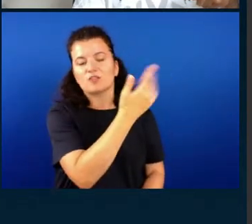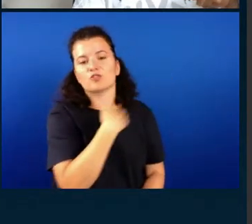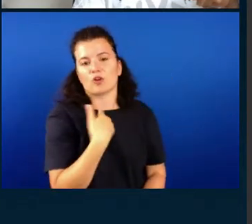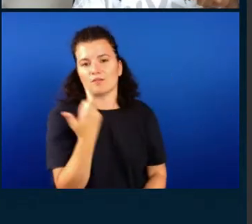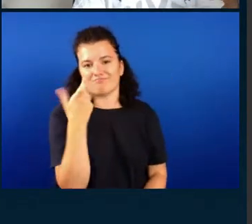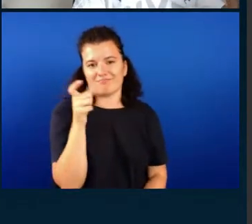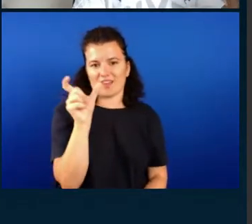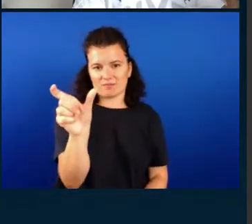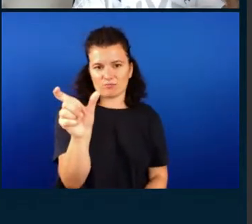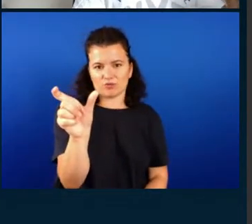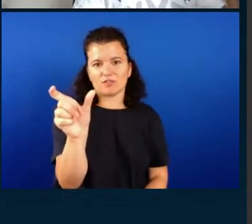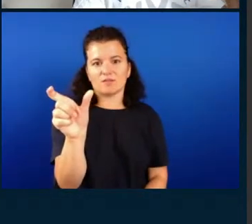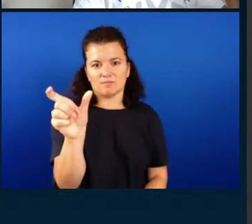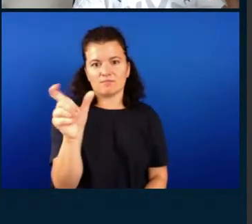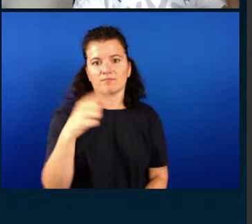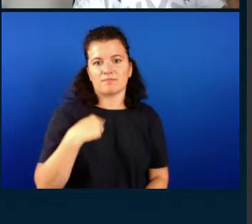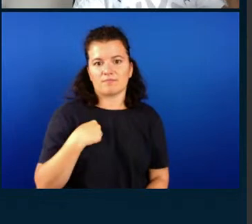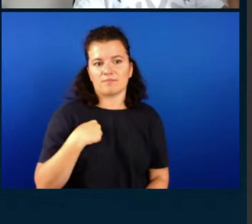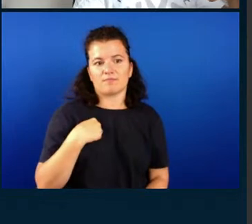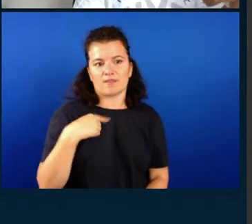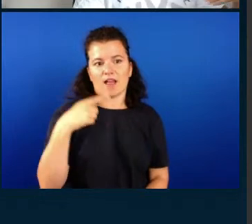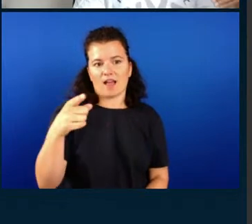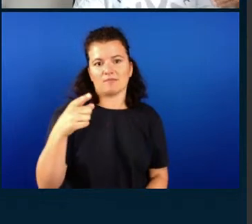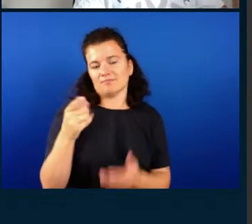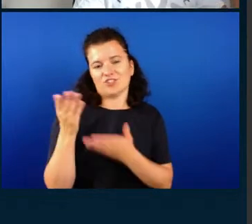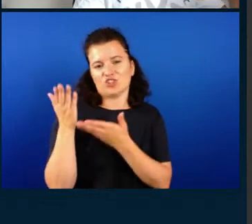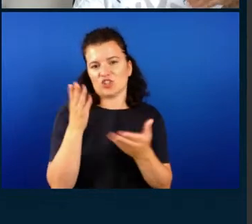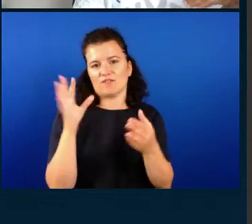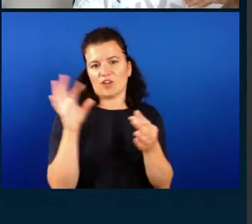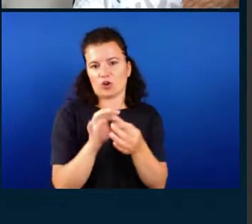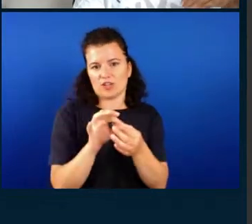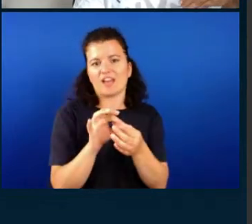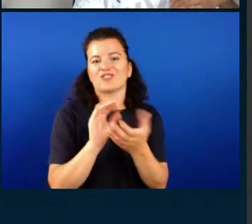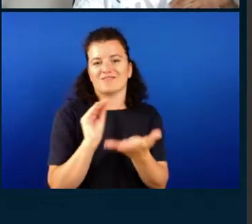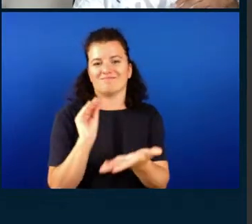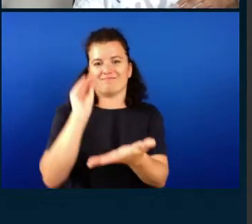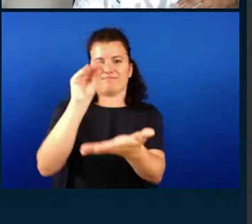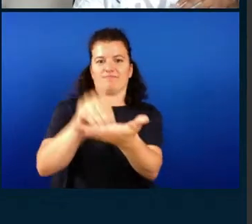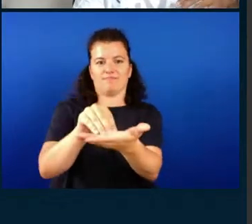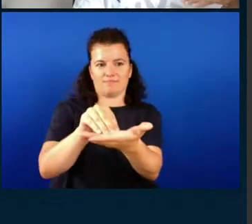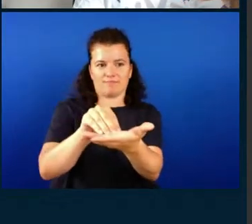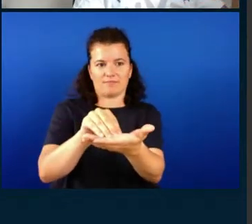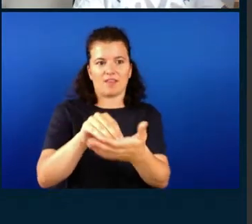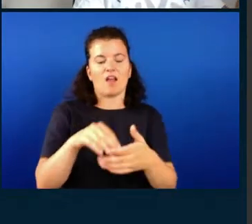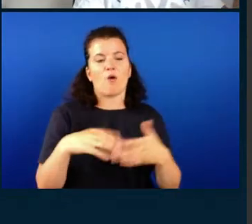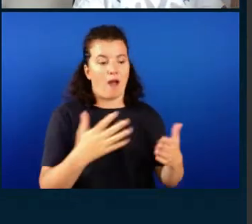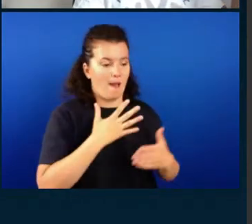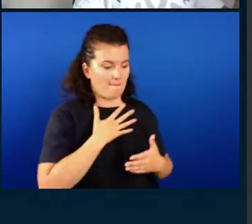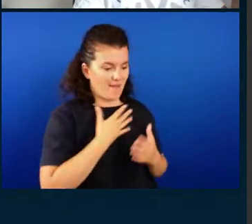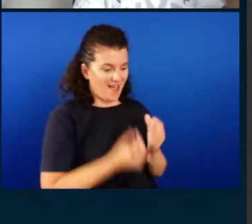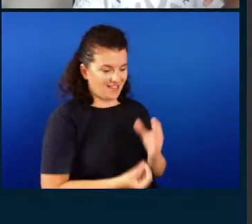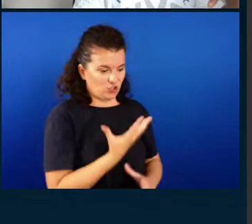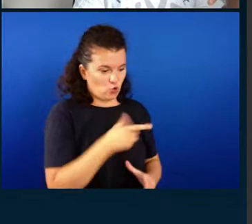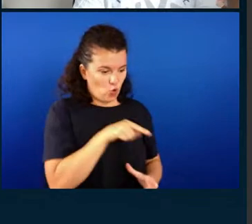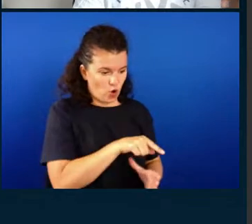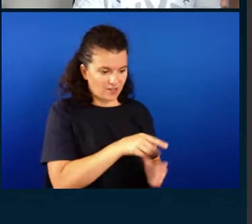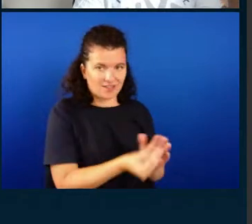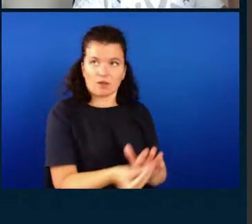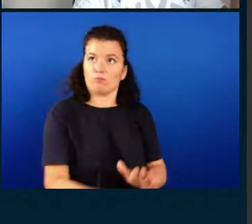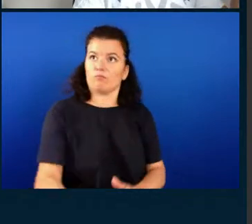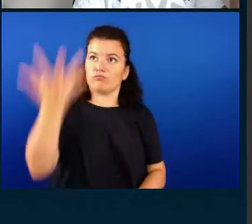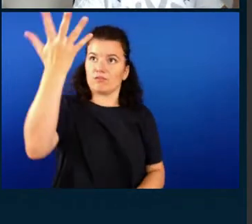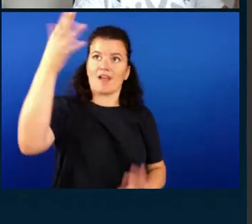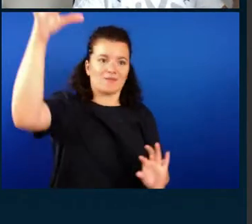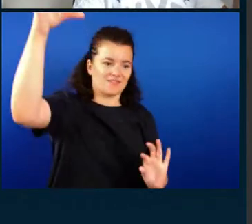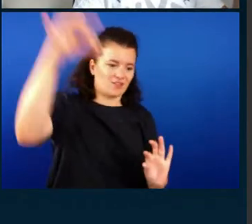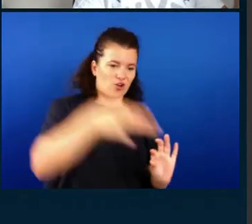connection. So I'm saying this is the Azure RM service connection, which should be used for deploying my resource. So when the deployment is